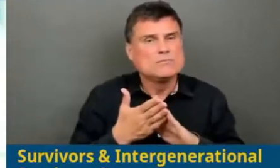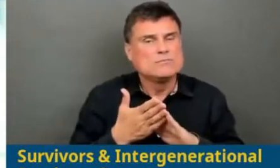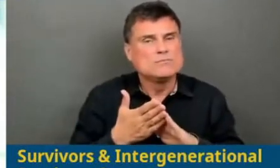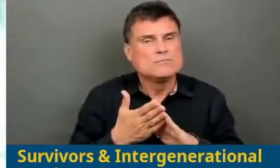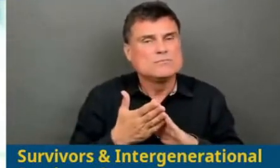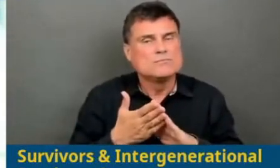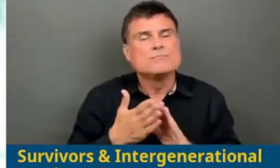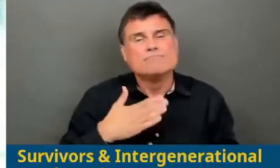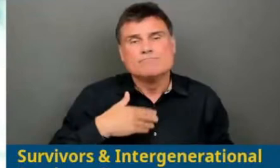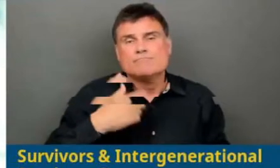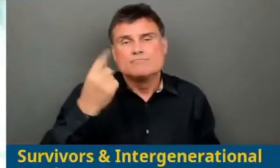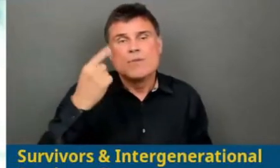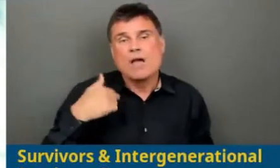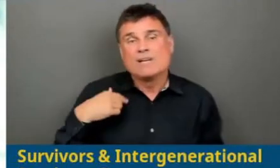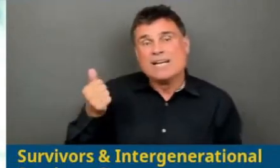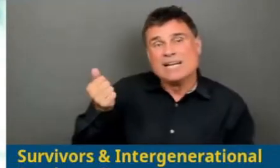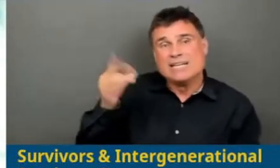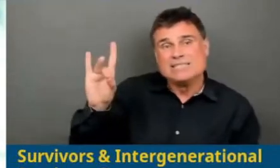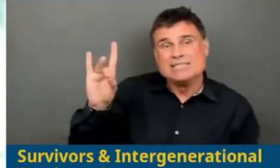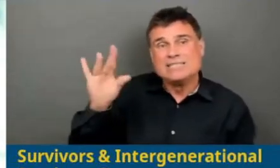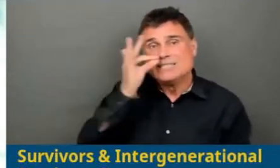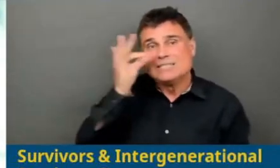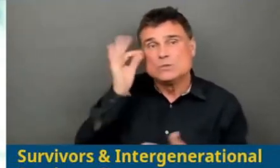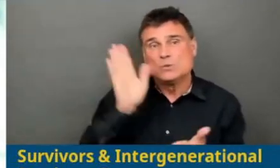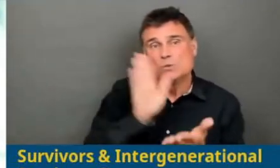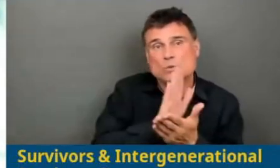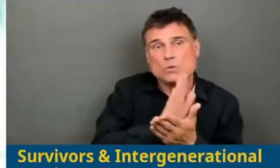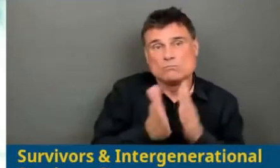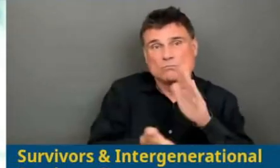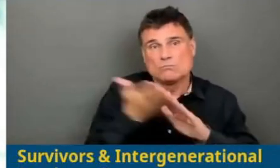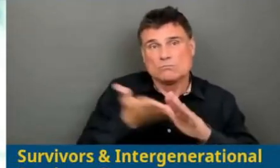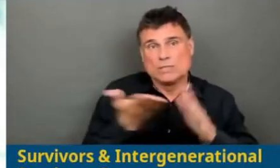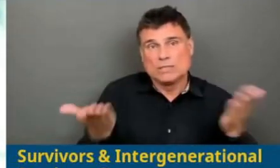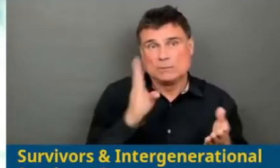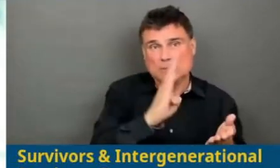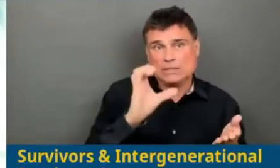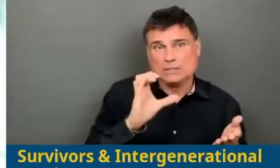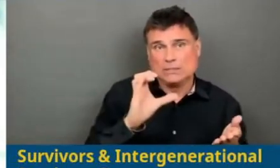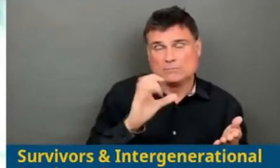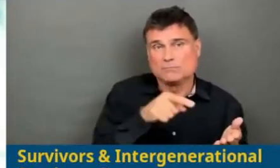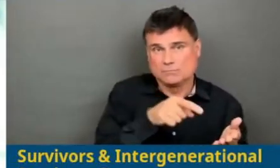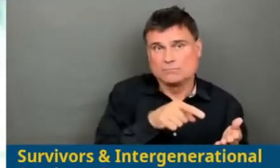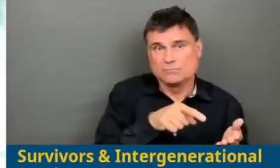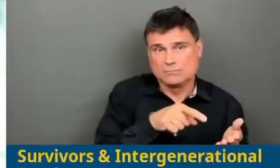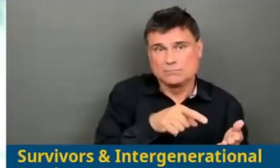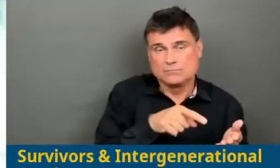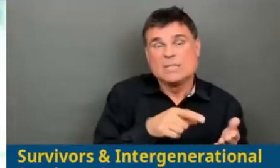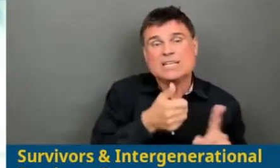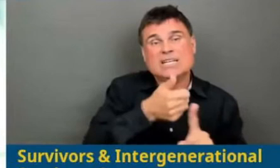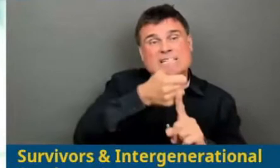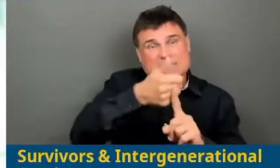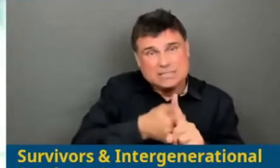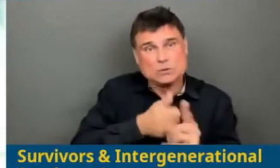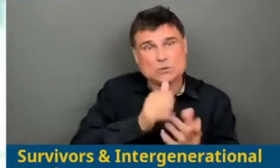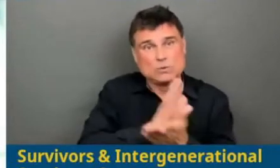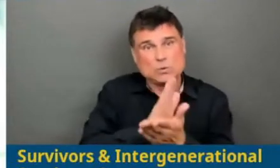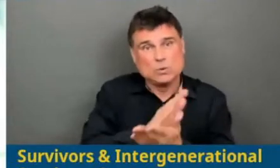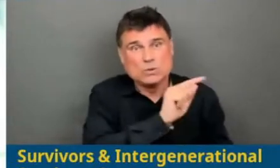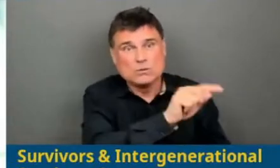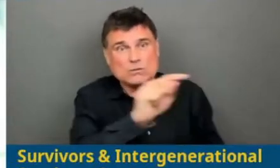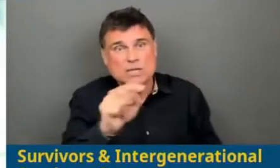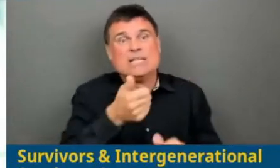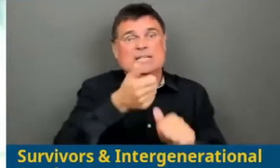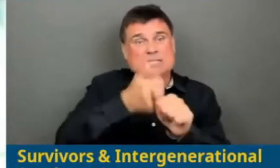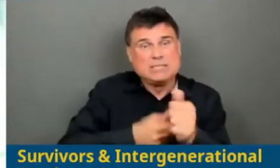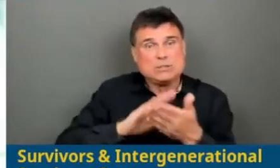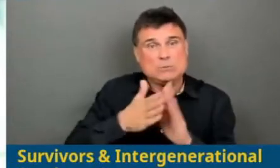residential schools that operated within the province. Each one of you will have a unique approach to how